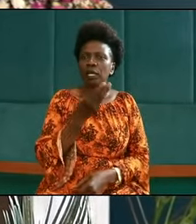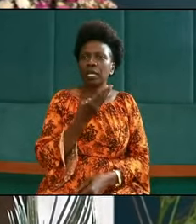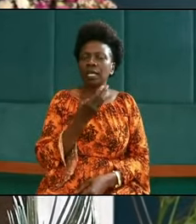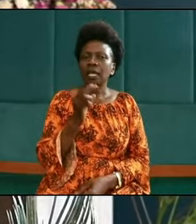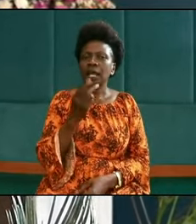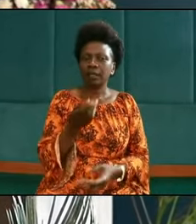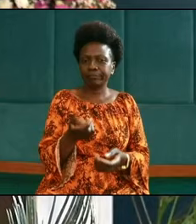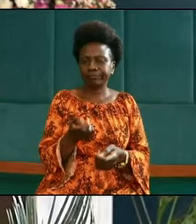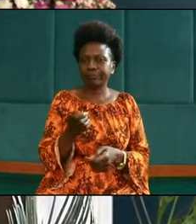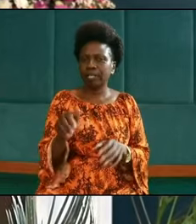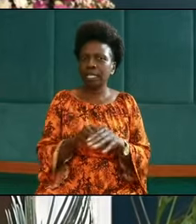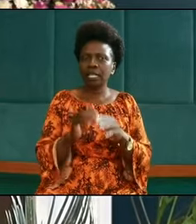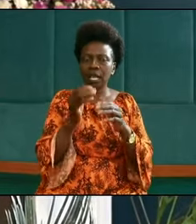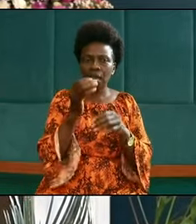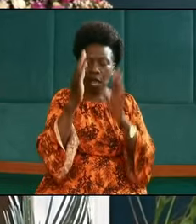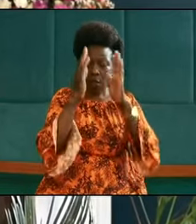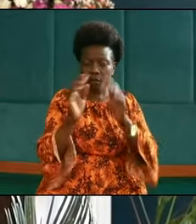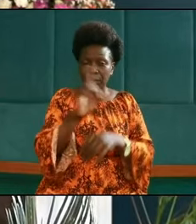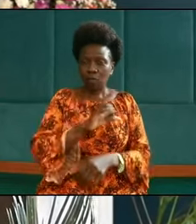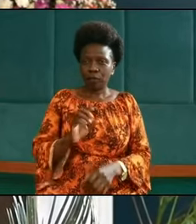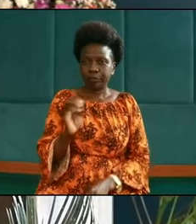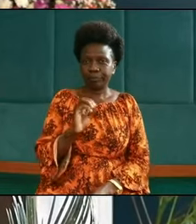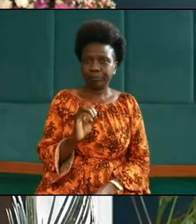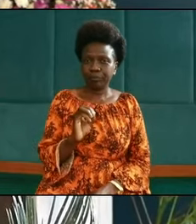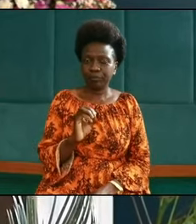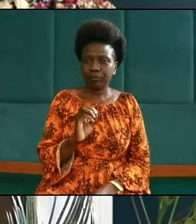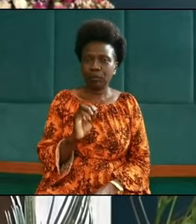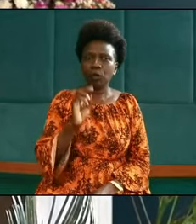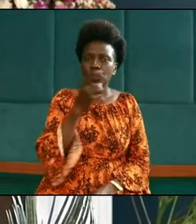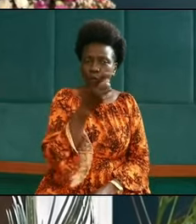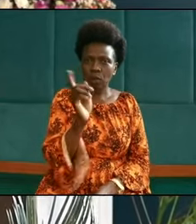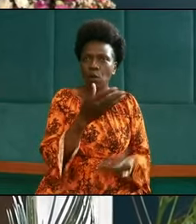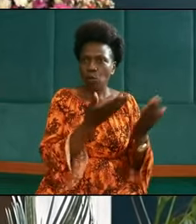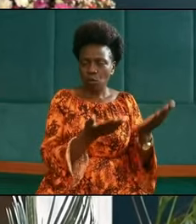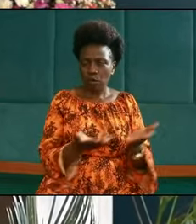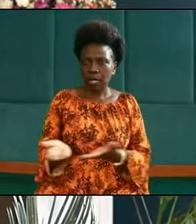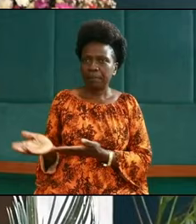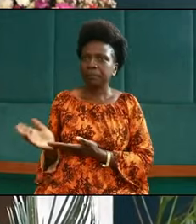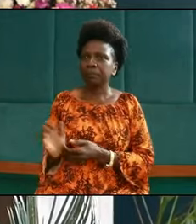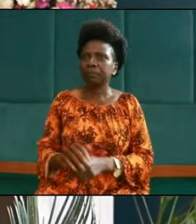few in the house of the Lord. You are welcome.